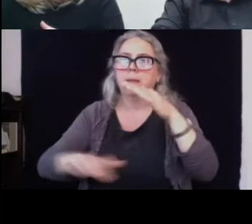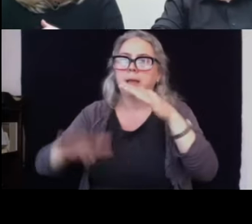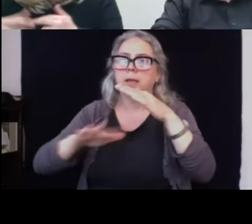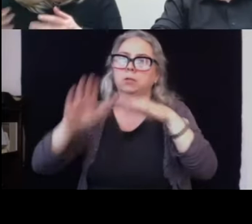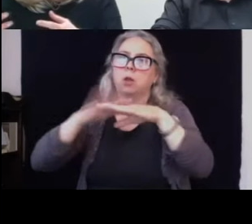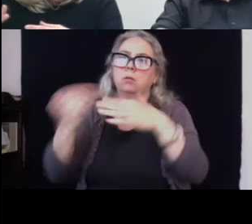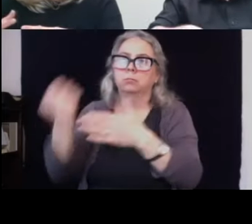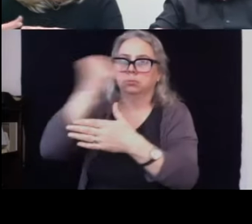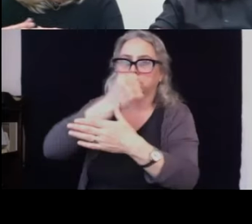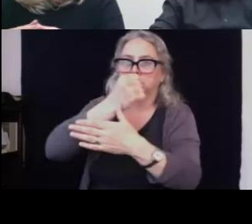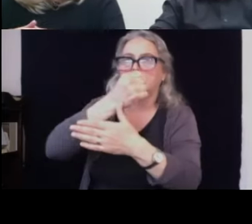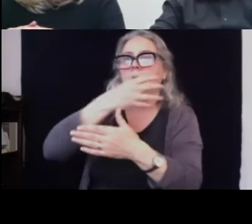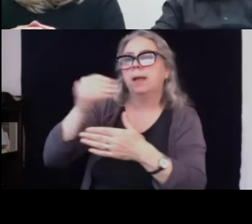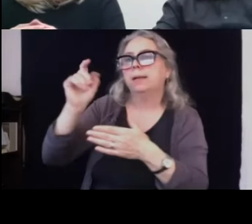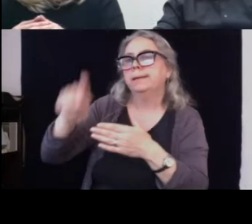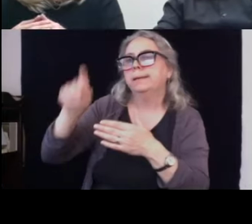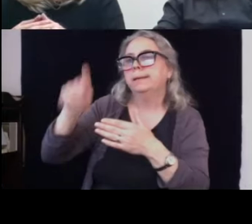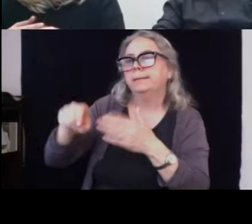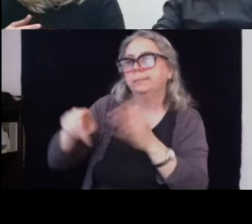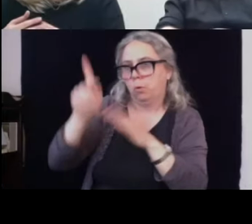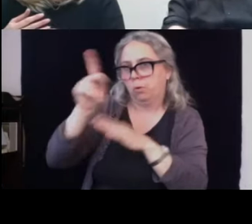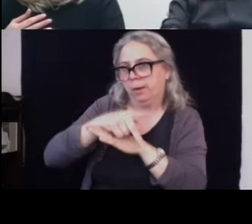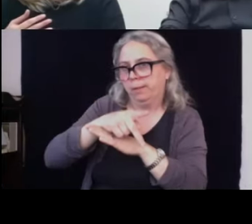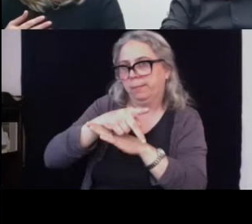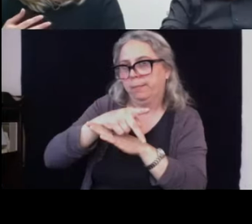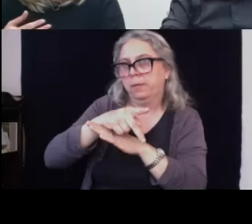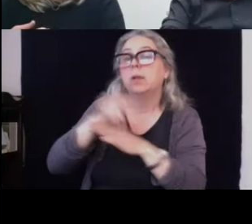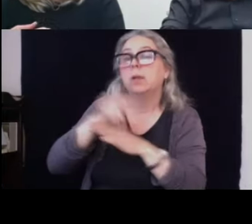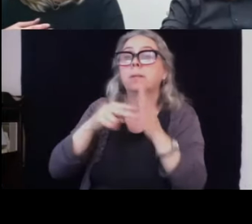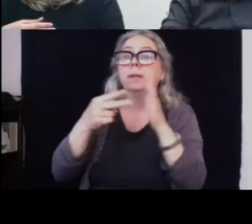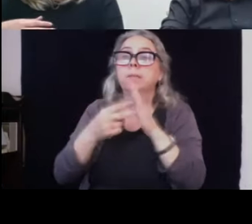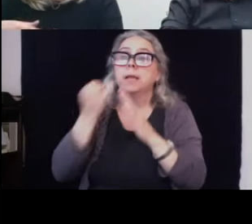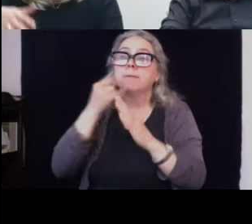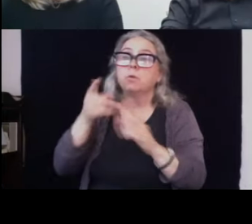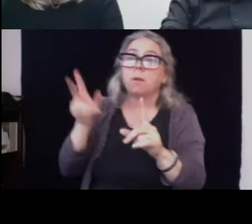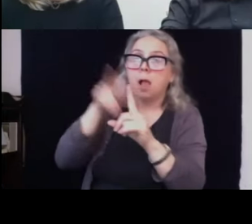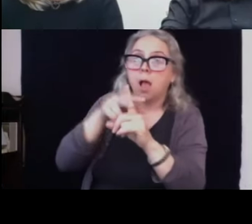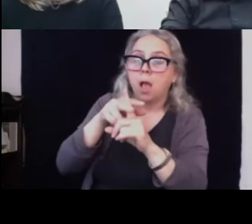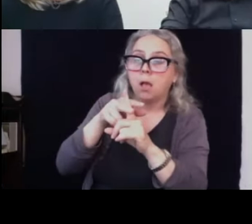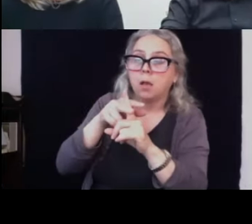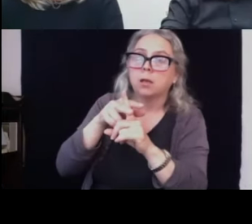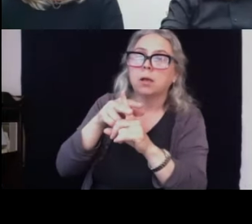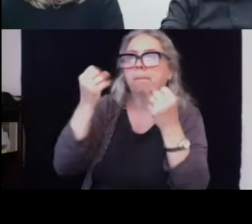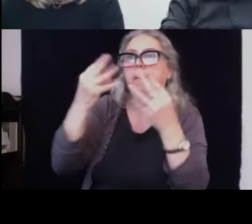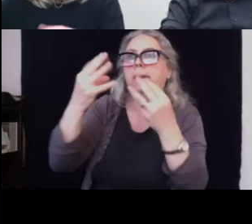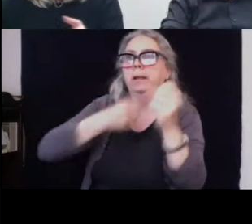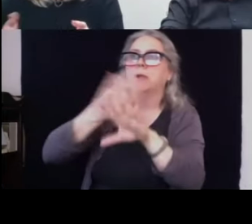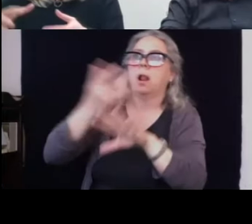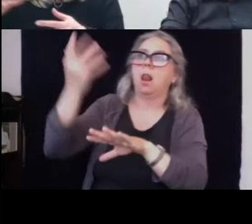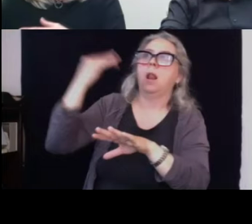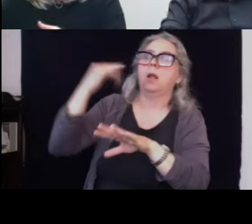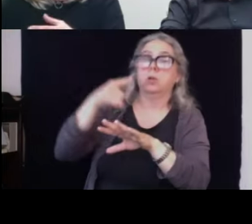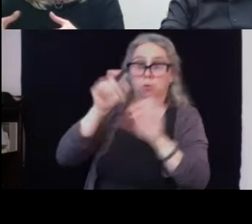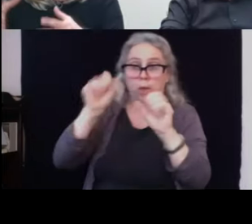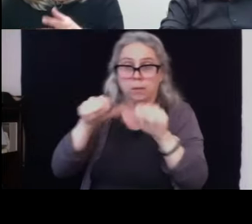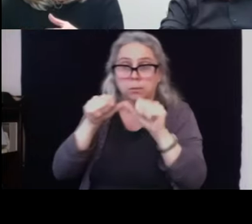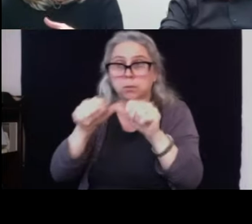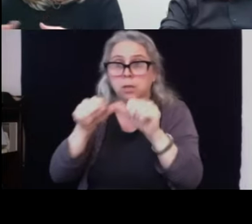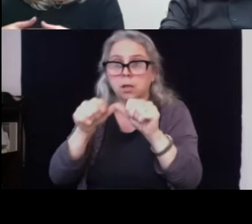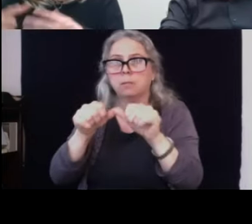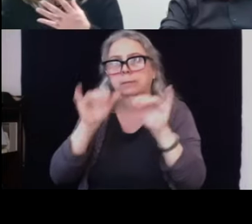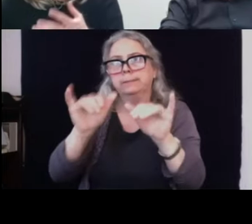and needs-based program. So if you applied, many years ago, you can still be at the